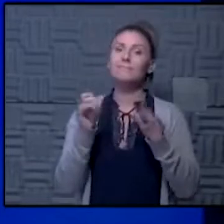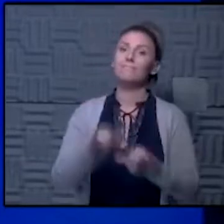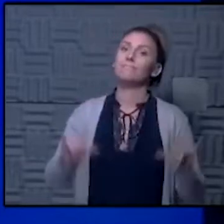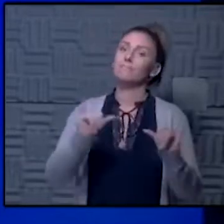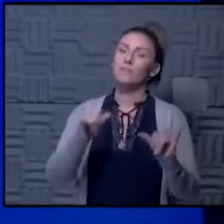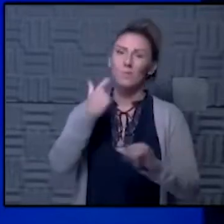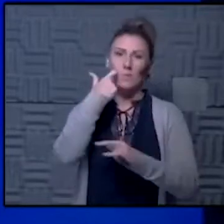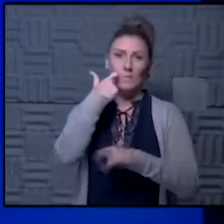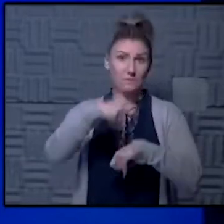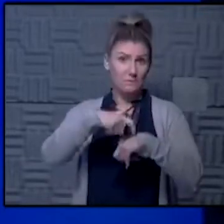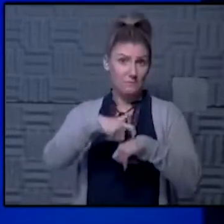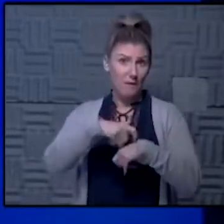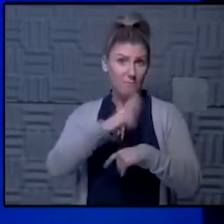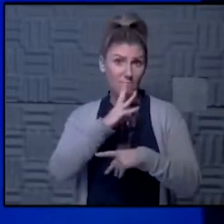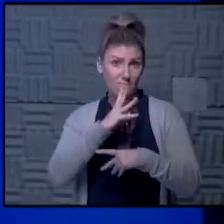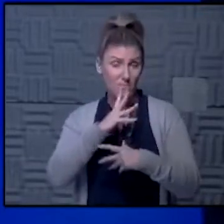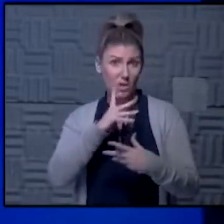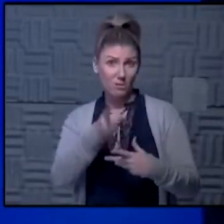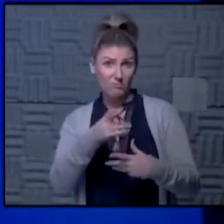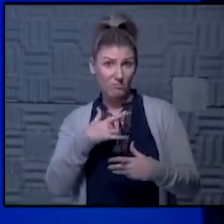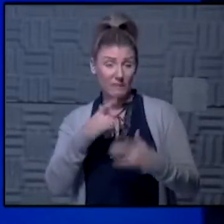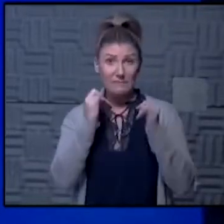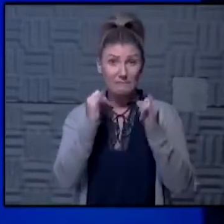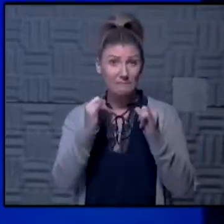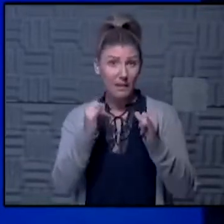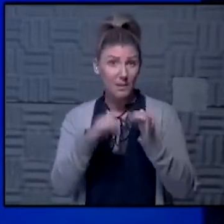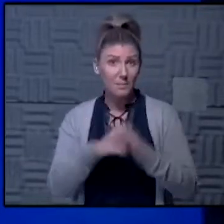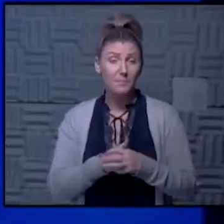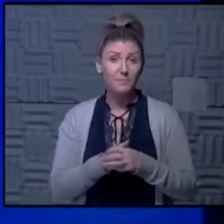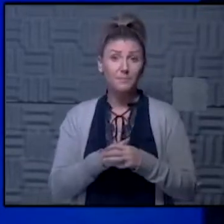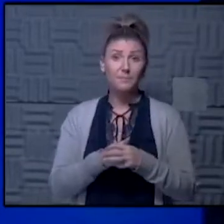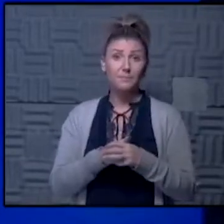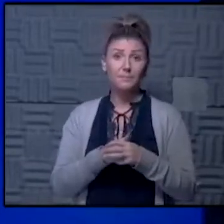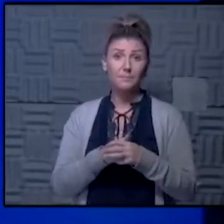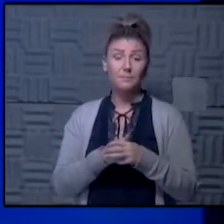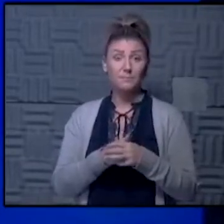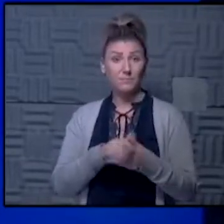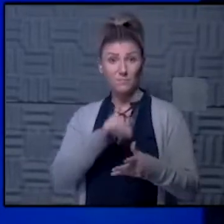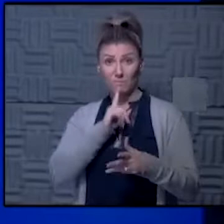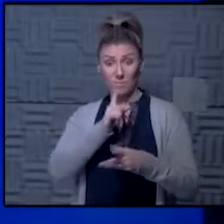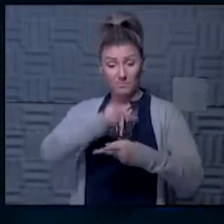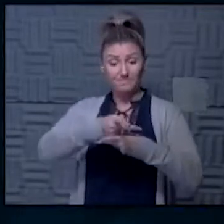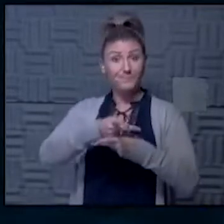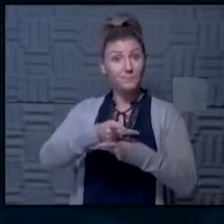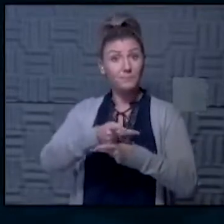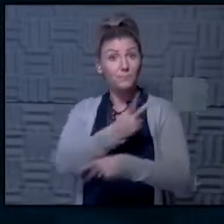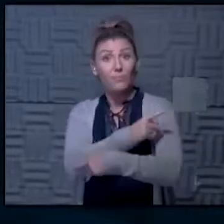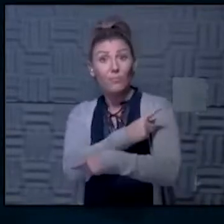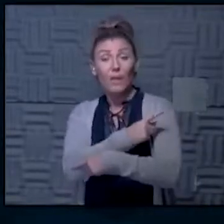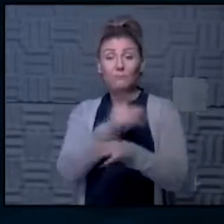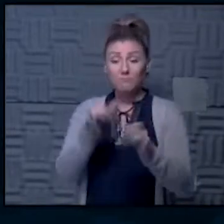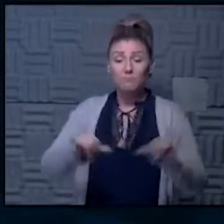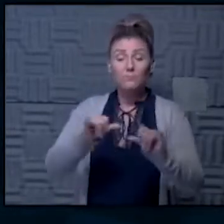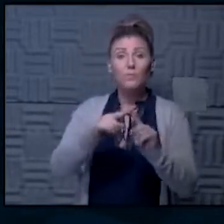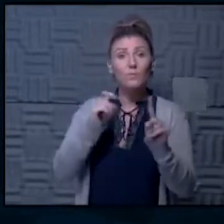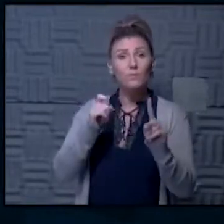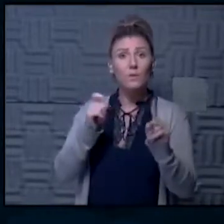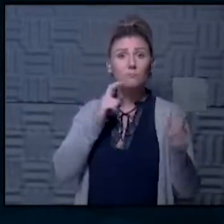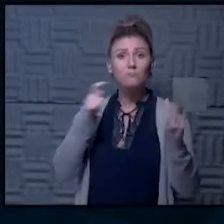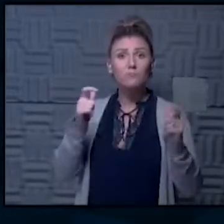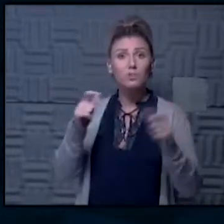talked with you. Is that what you feel there too? That you're really taking care of patients consistently from across a large area?